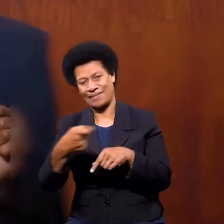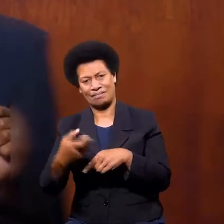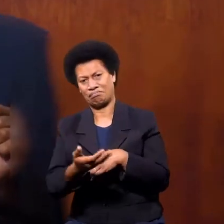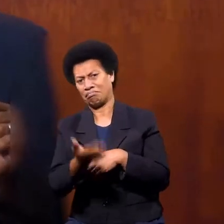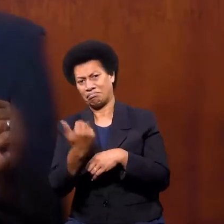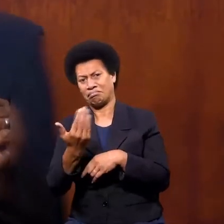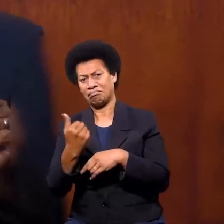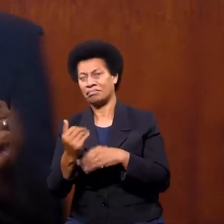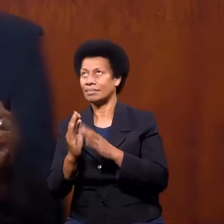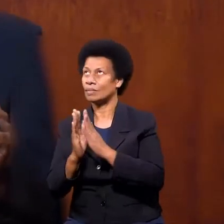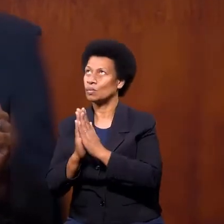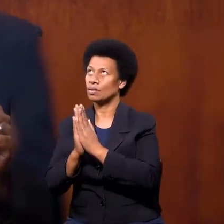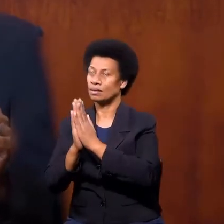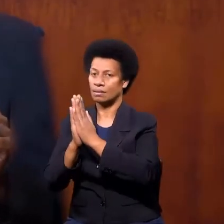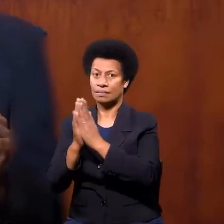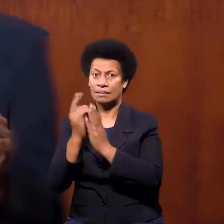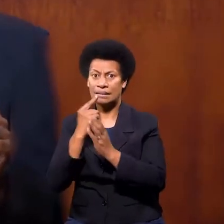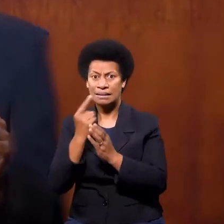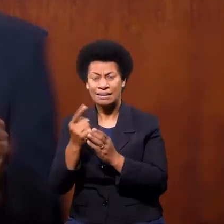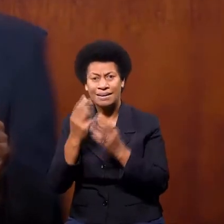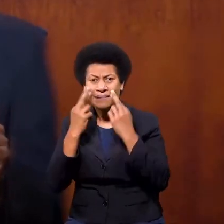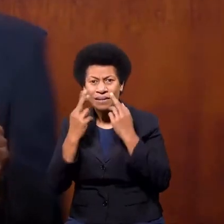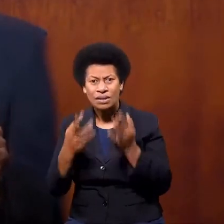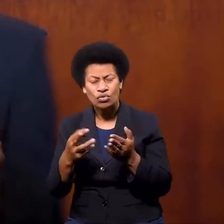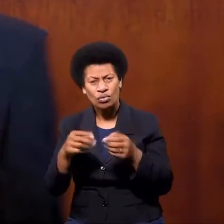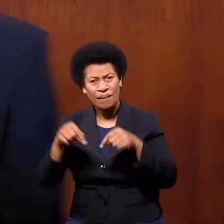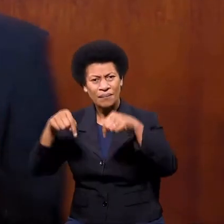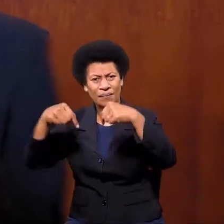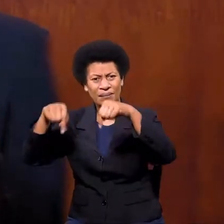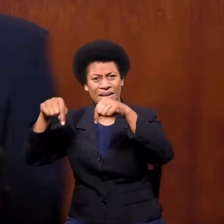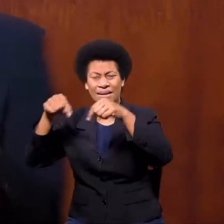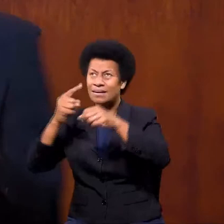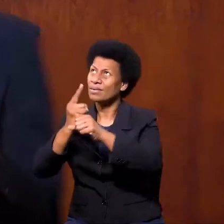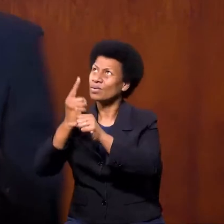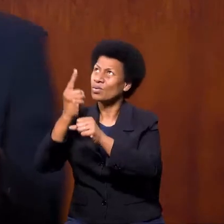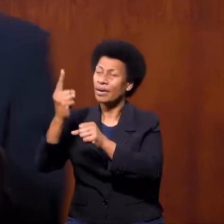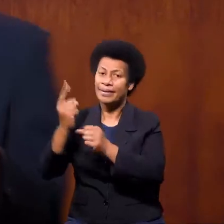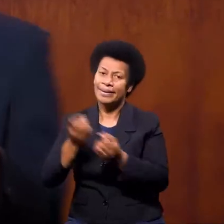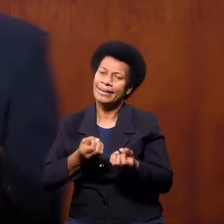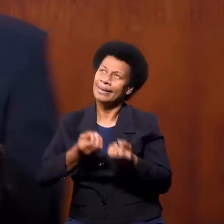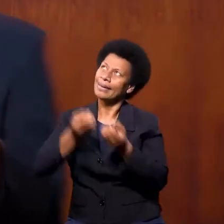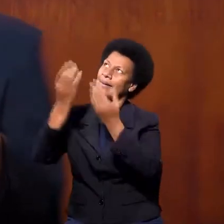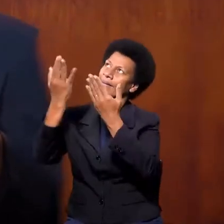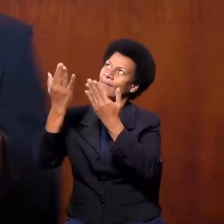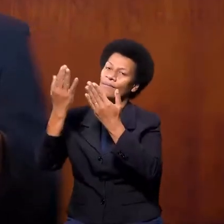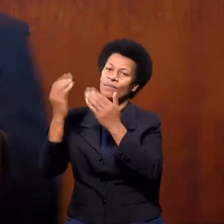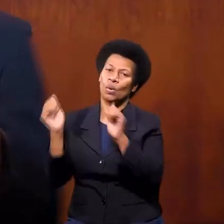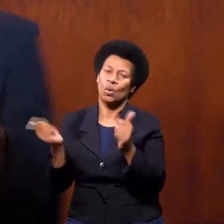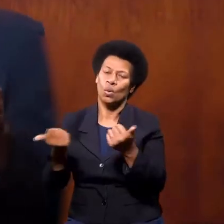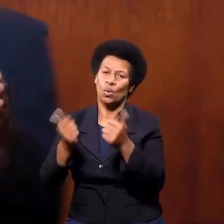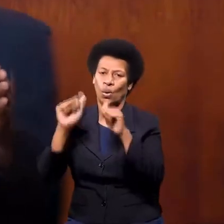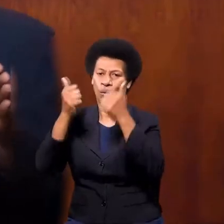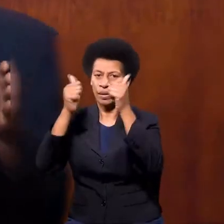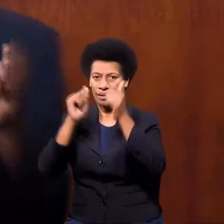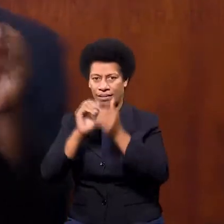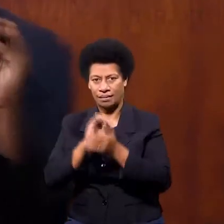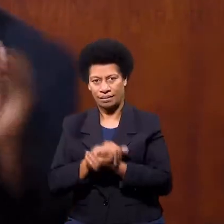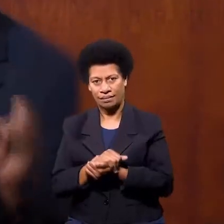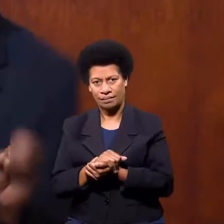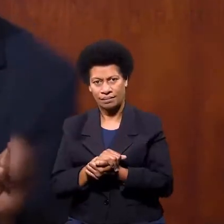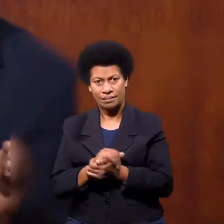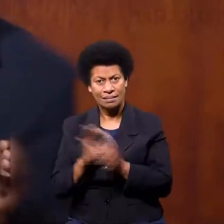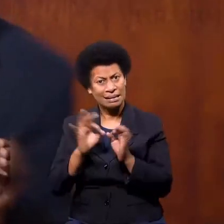this, fear God and give glory to Him. Now, give glory to God is not adding on to